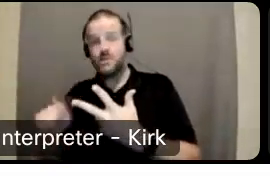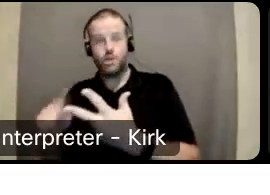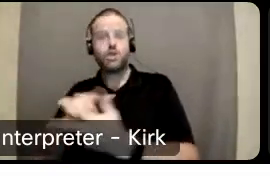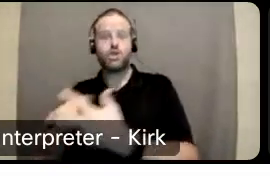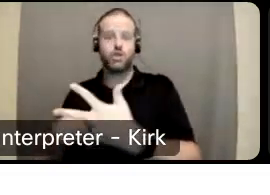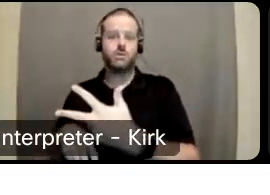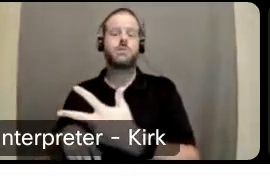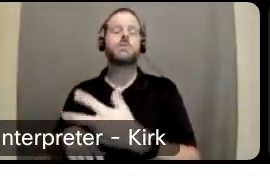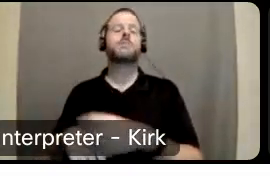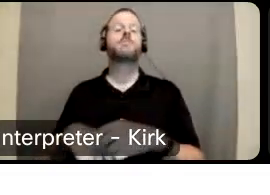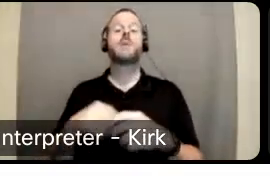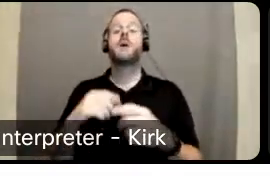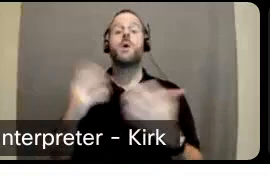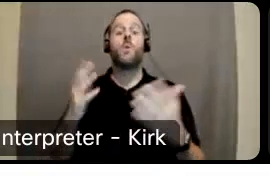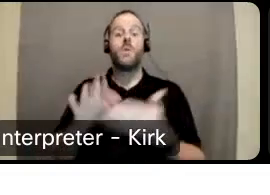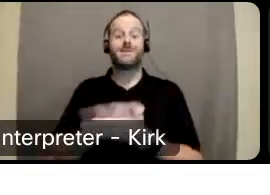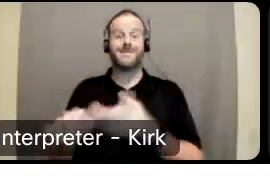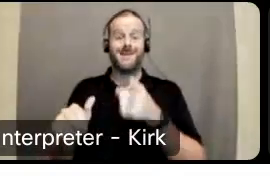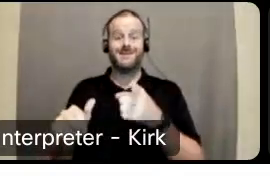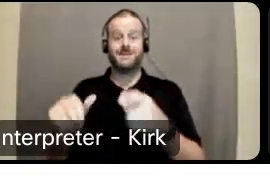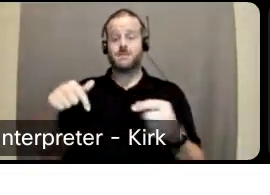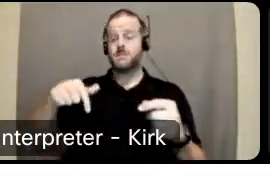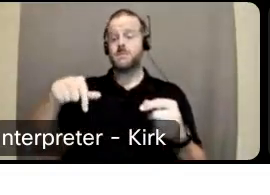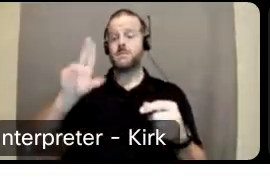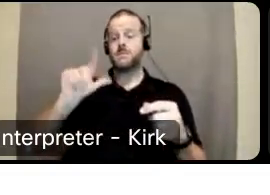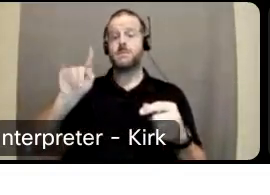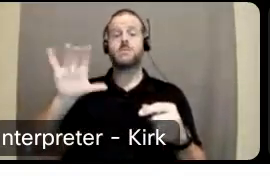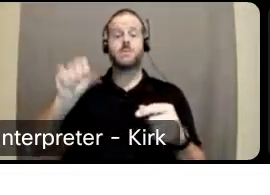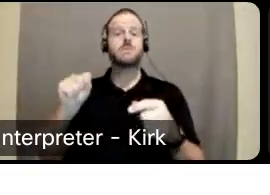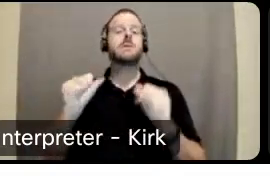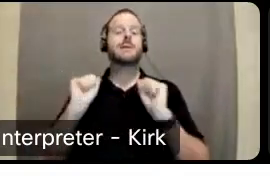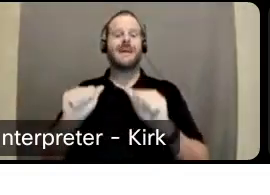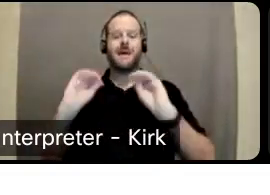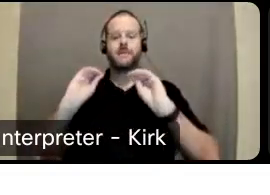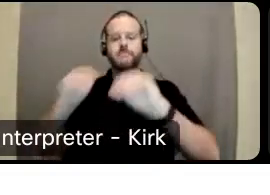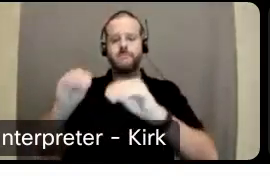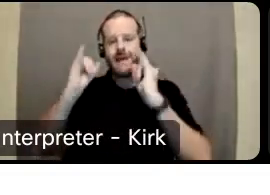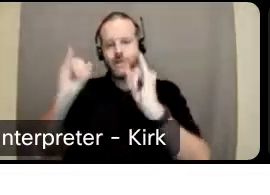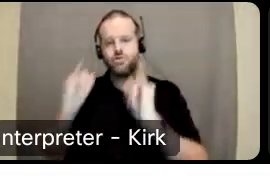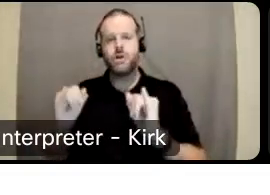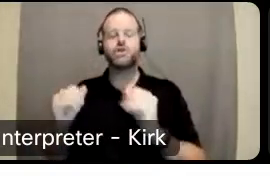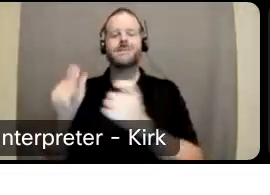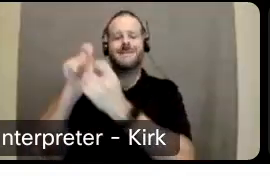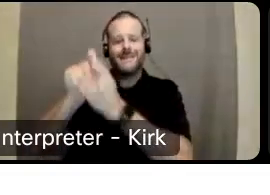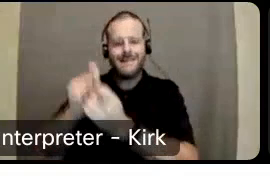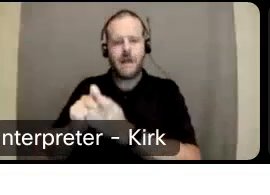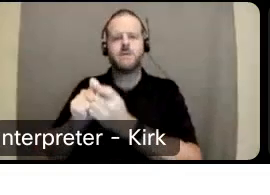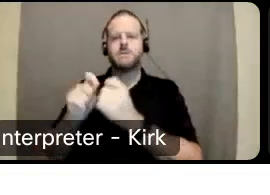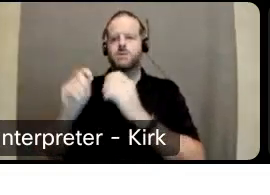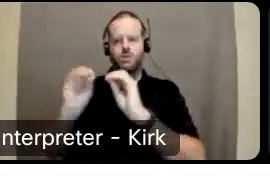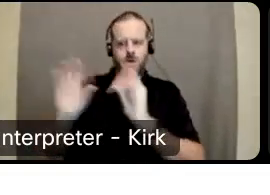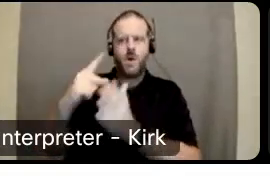nice thing about the online format is that we're able to put instructions and details that help clarify what we're